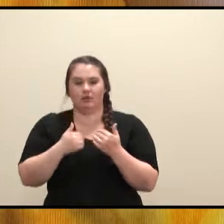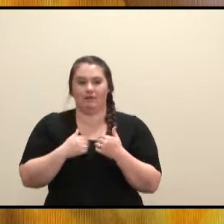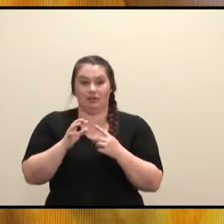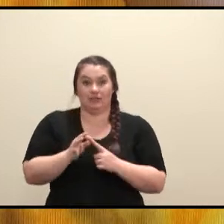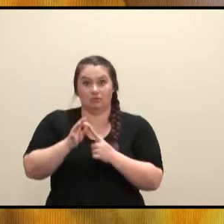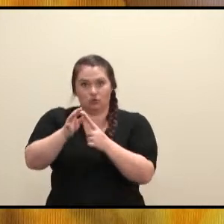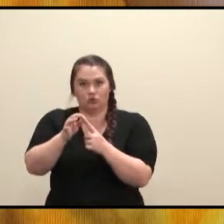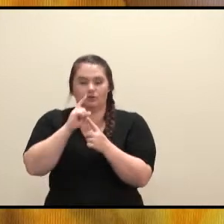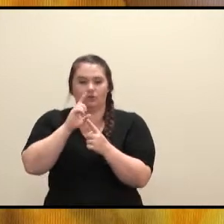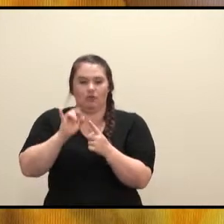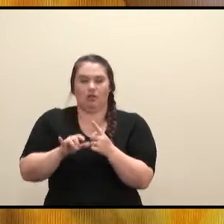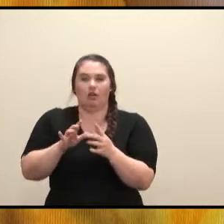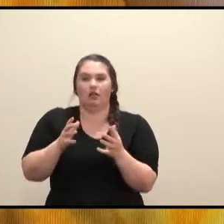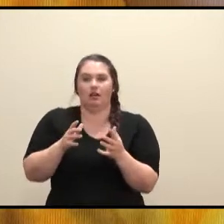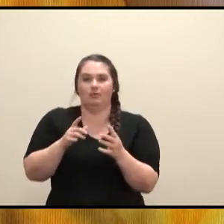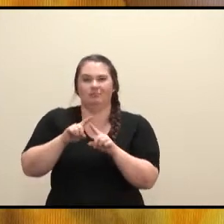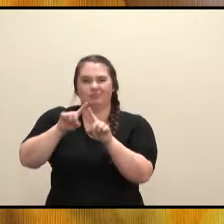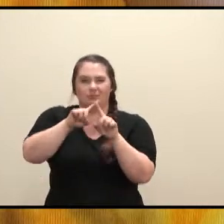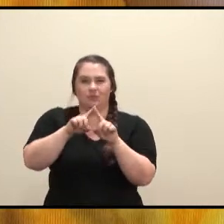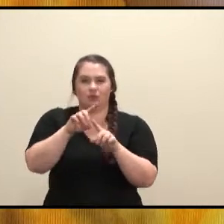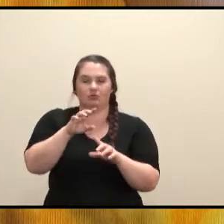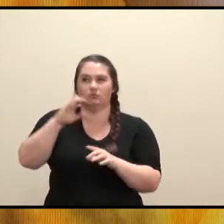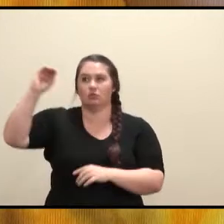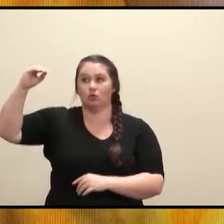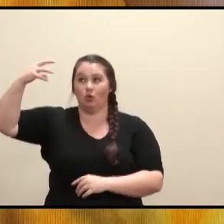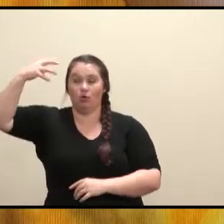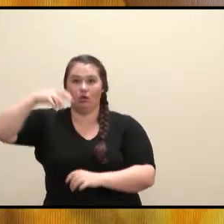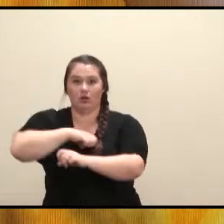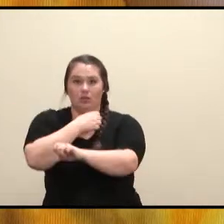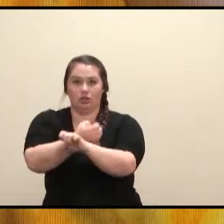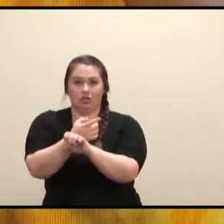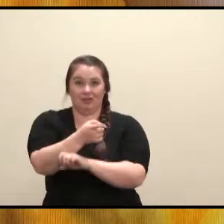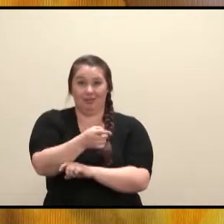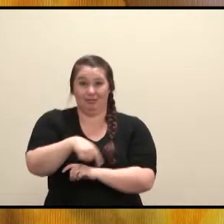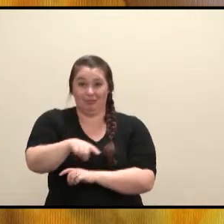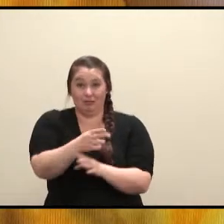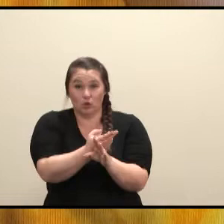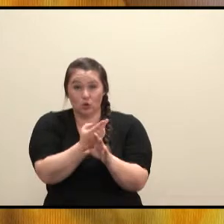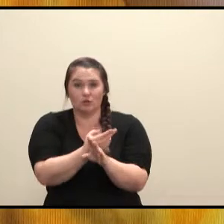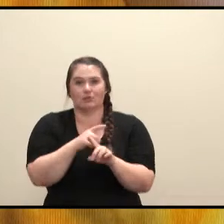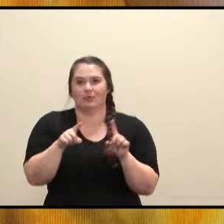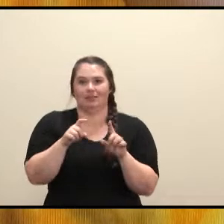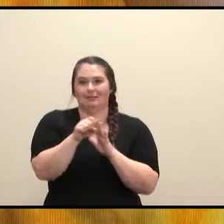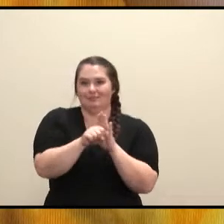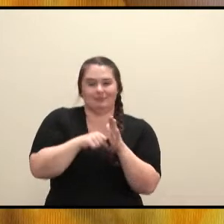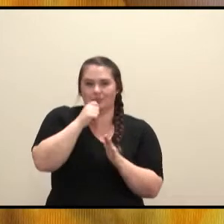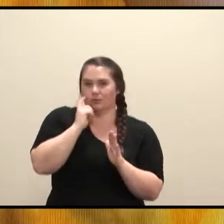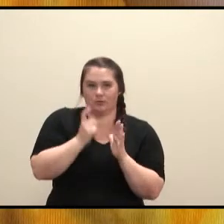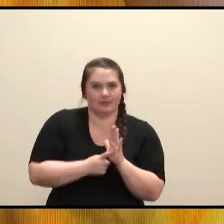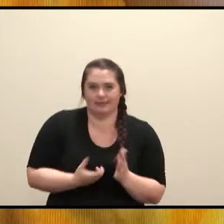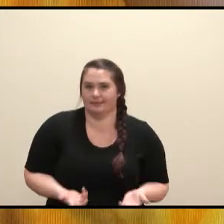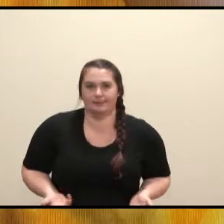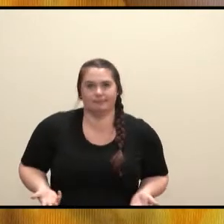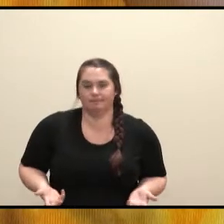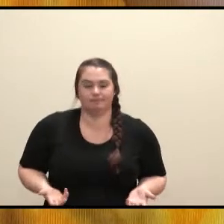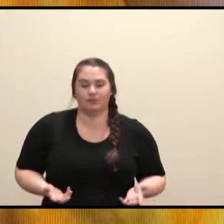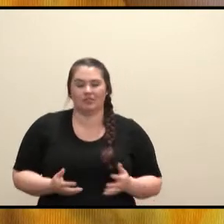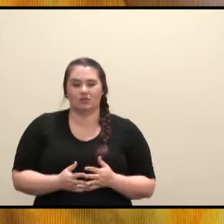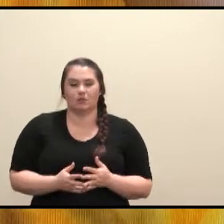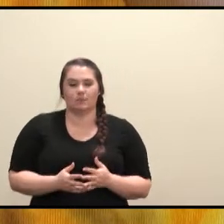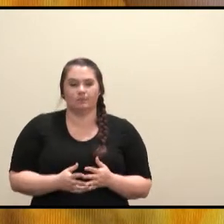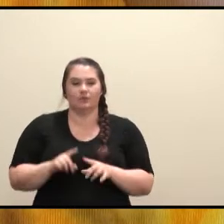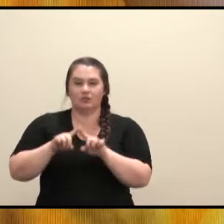vehicles, pollution control, and solar energy deductions. The state does not recognize those. So there's some differences there in making